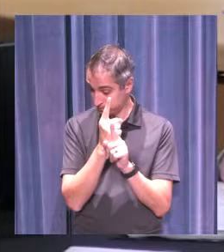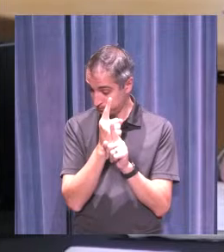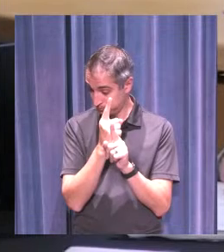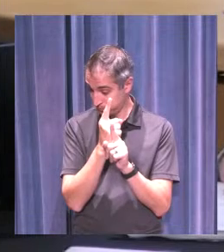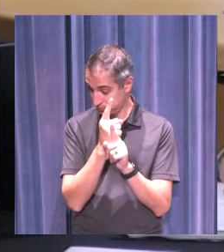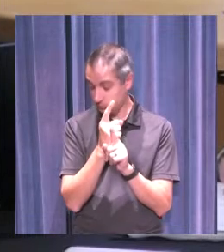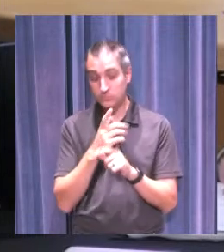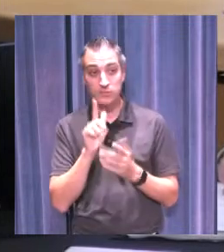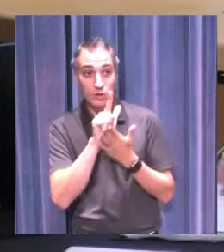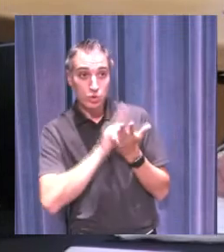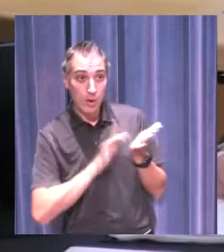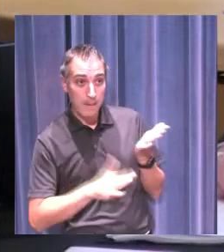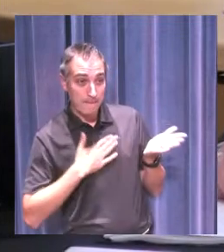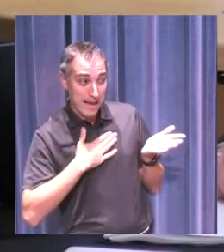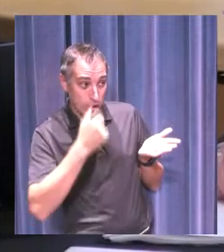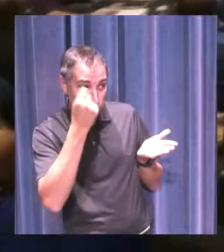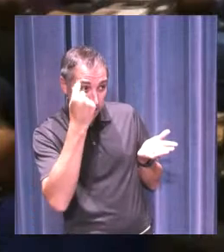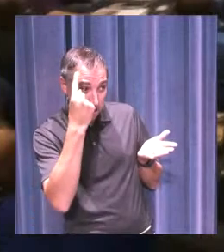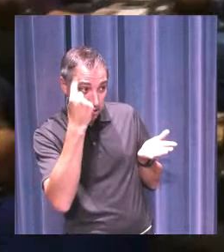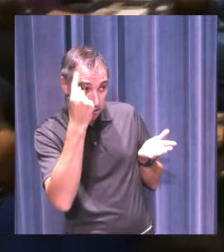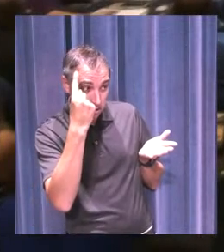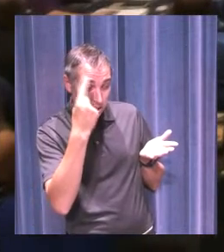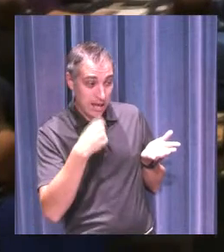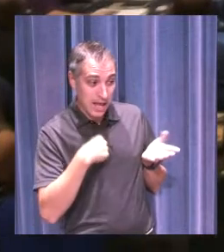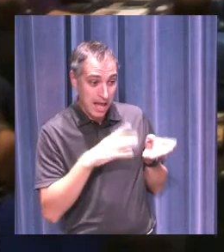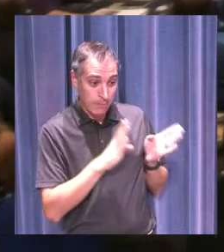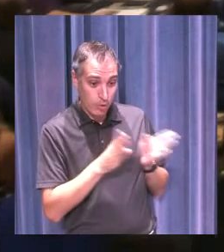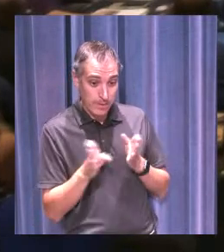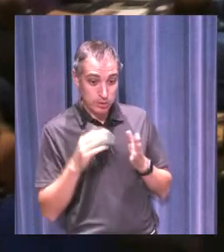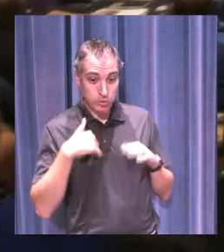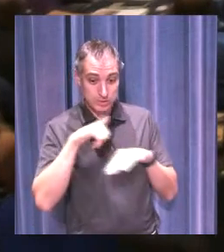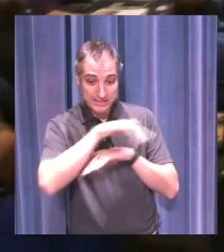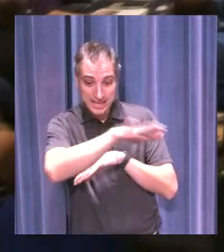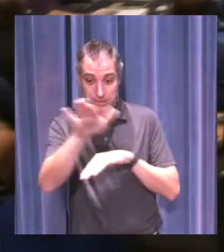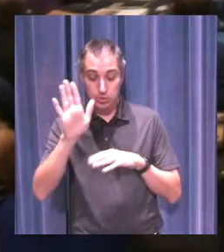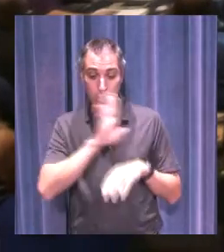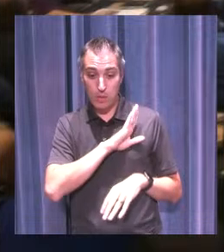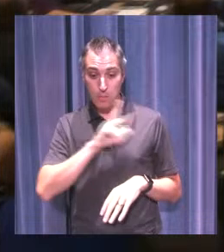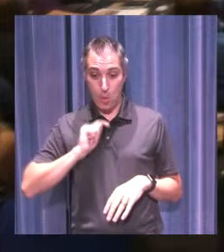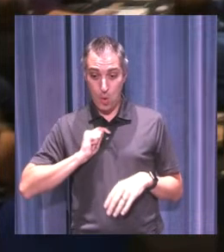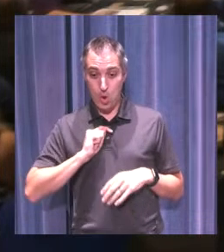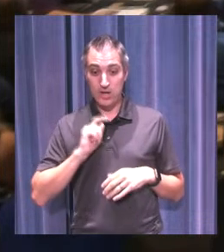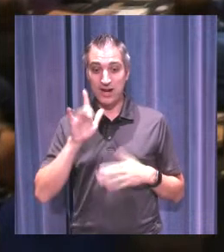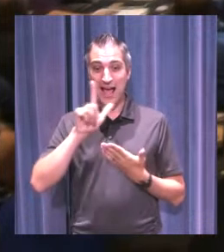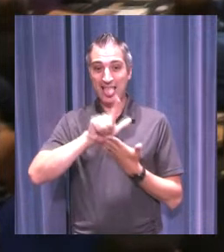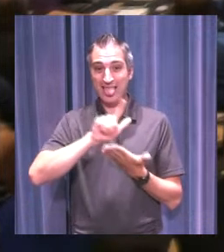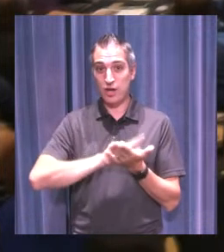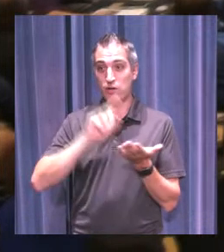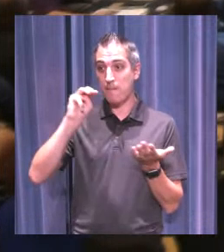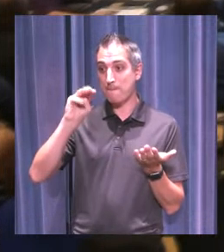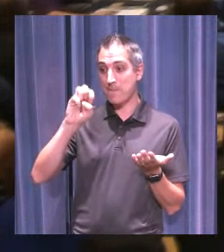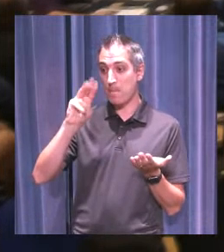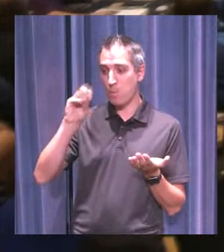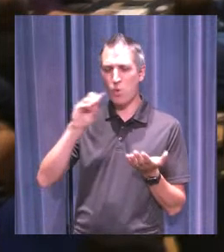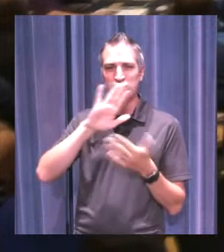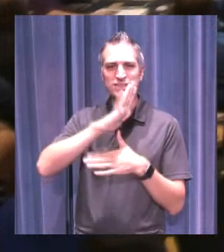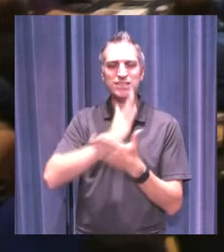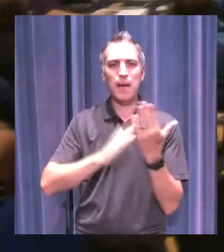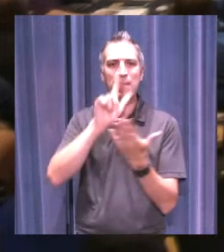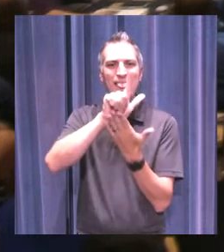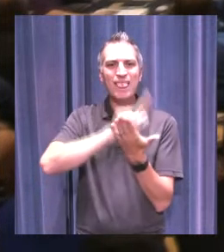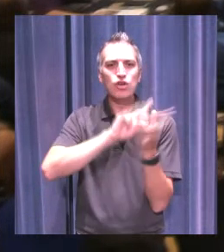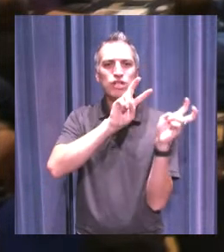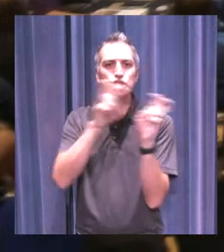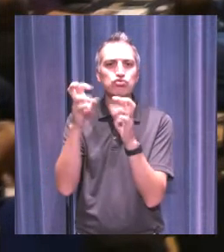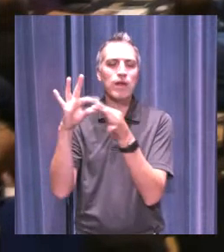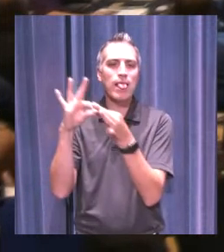So it's my understanding that I had prepared and sent to the board members earlier today a legal memorandum outlining some legal issues related